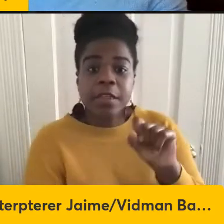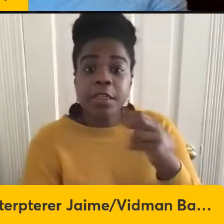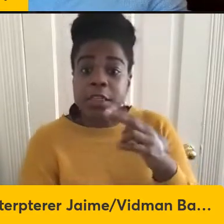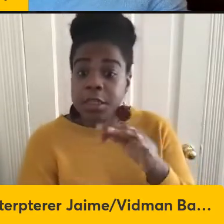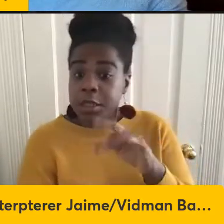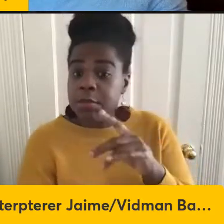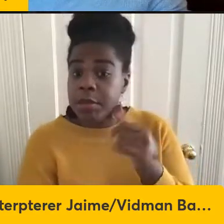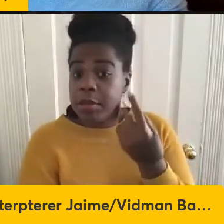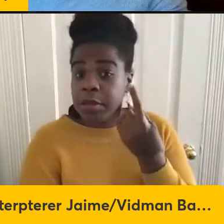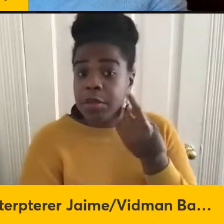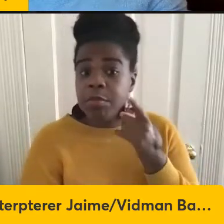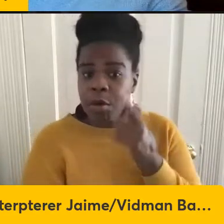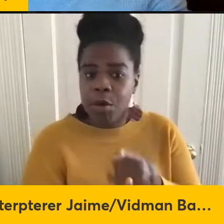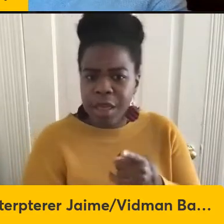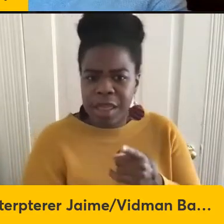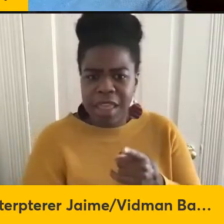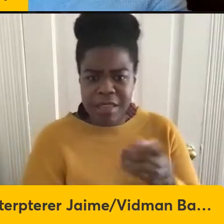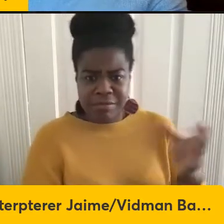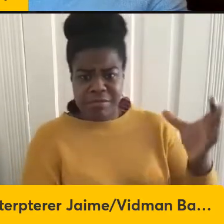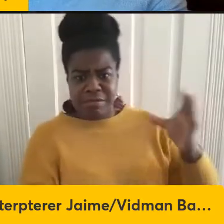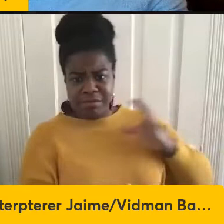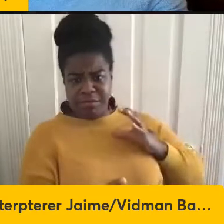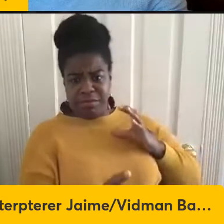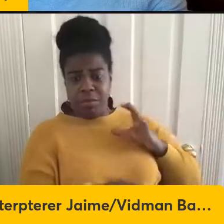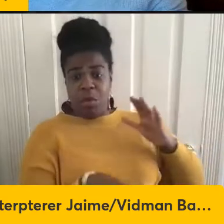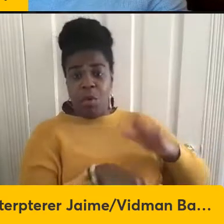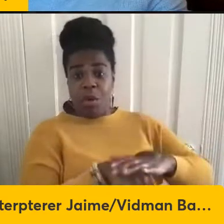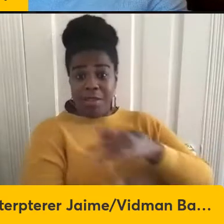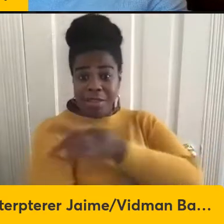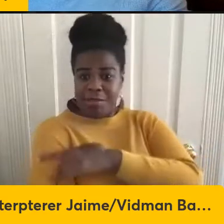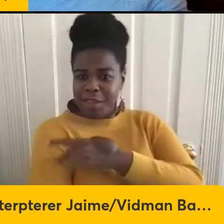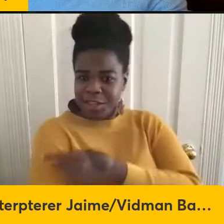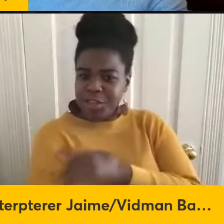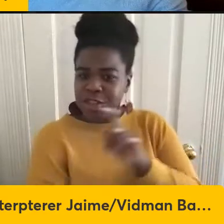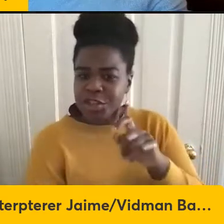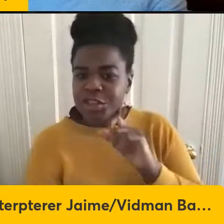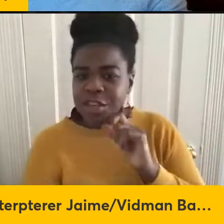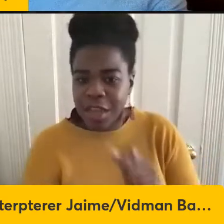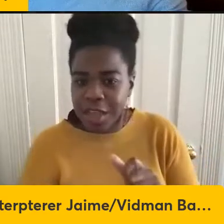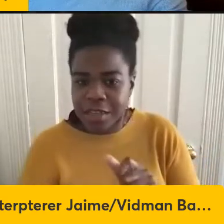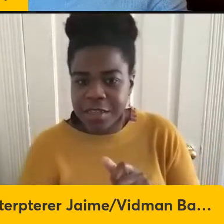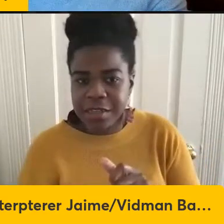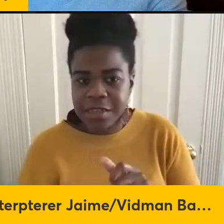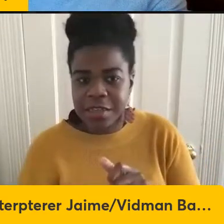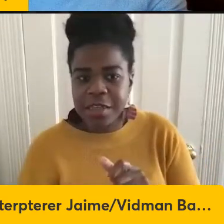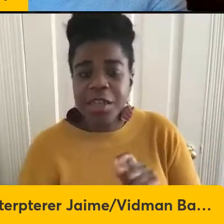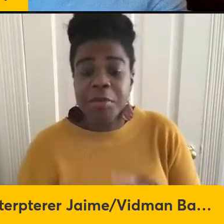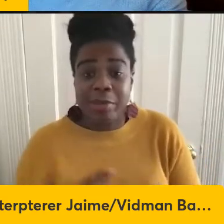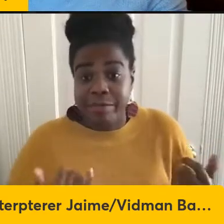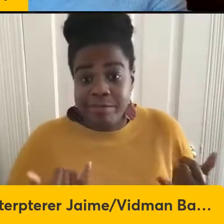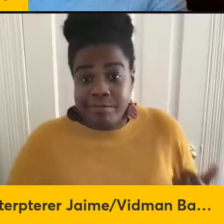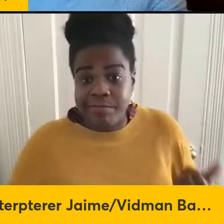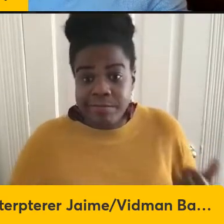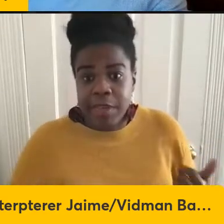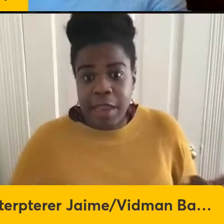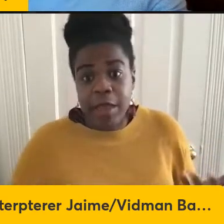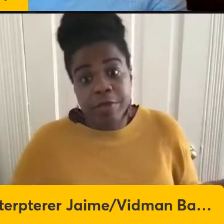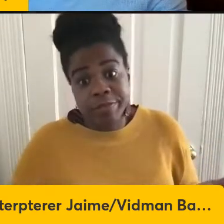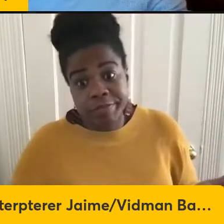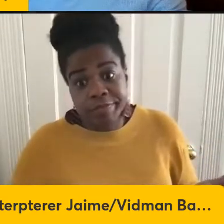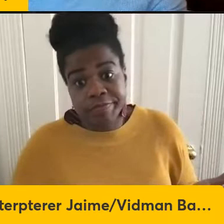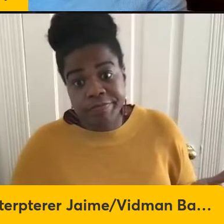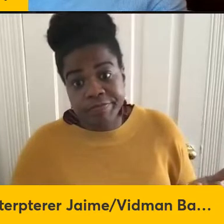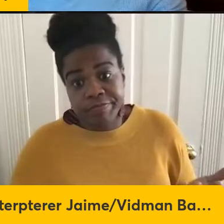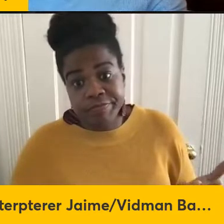shouldn't be all on us at all, right? But at the present time, it is,